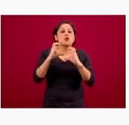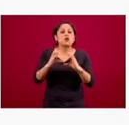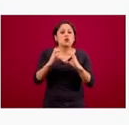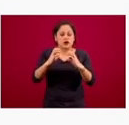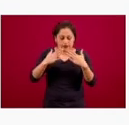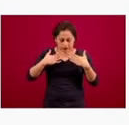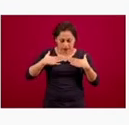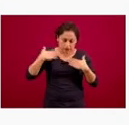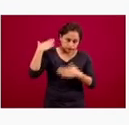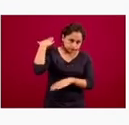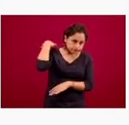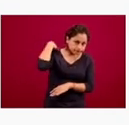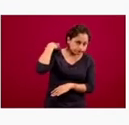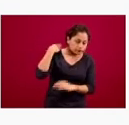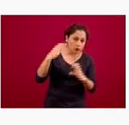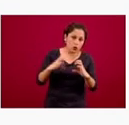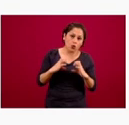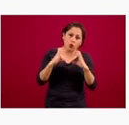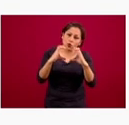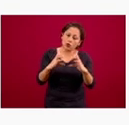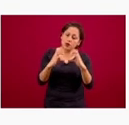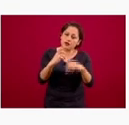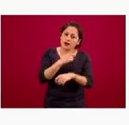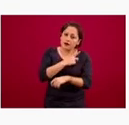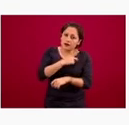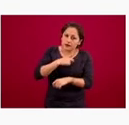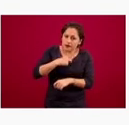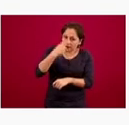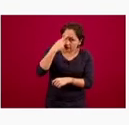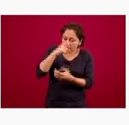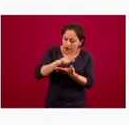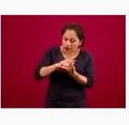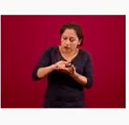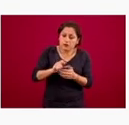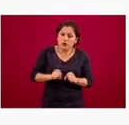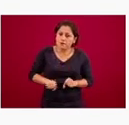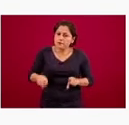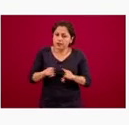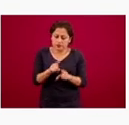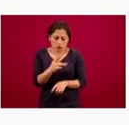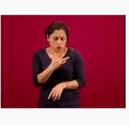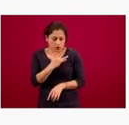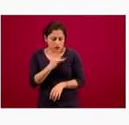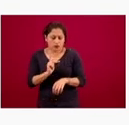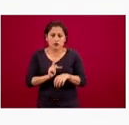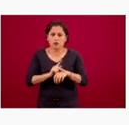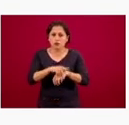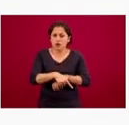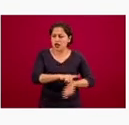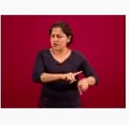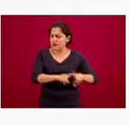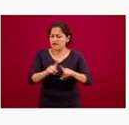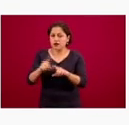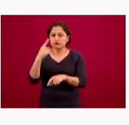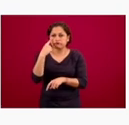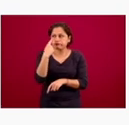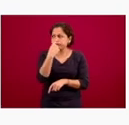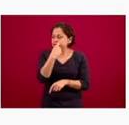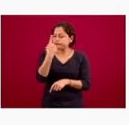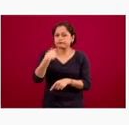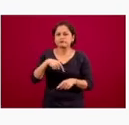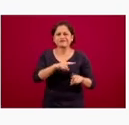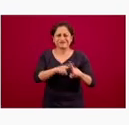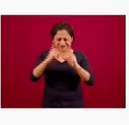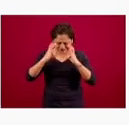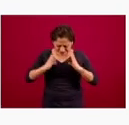addressing new concepts in the context of this pandemic, for example, of pulmonary health. Our lungs